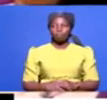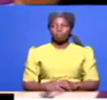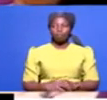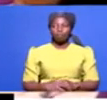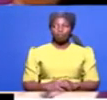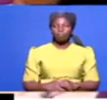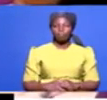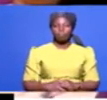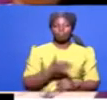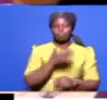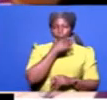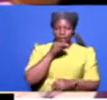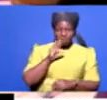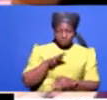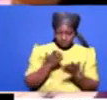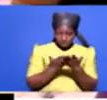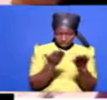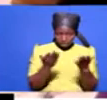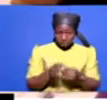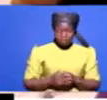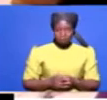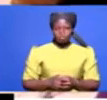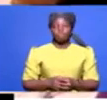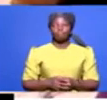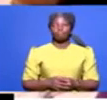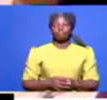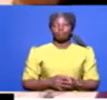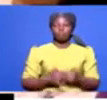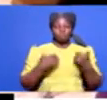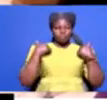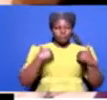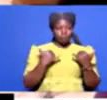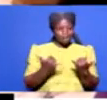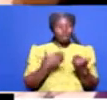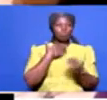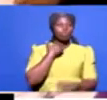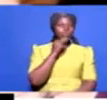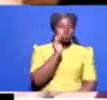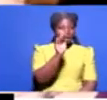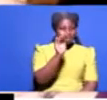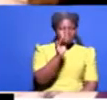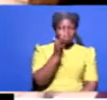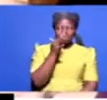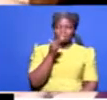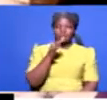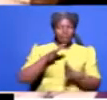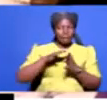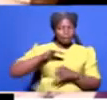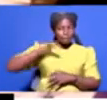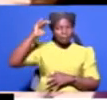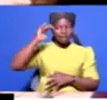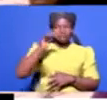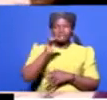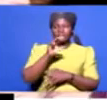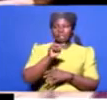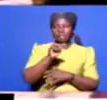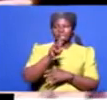Ladies and gentlemen, I want now to ask Big Mwai to proceed.